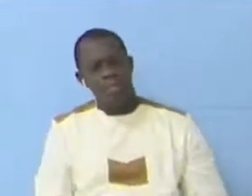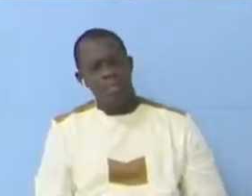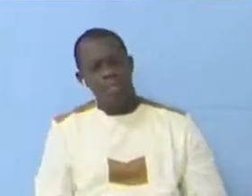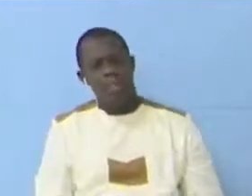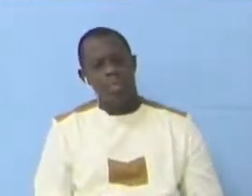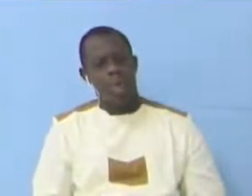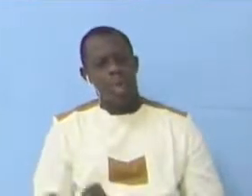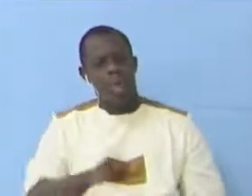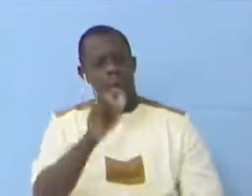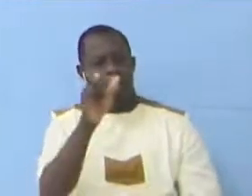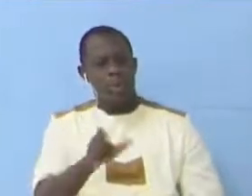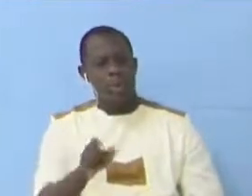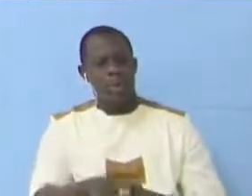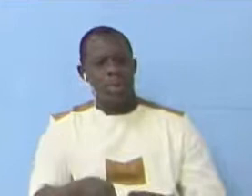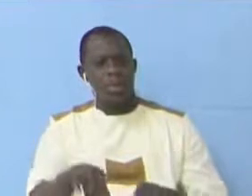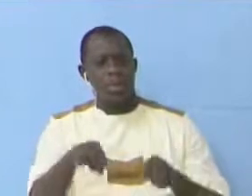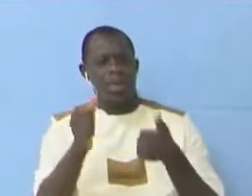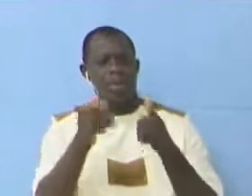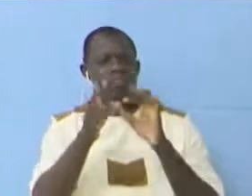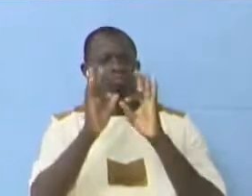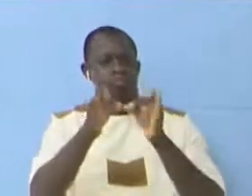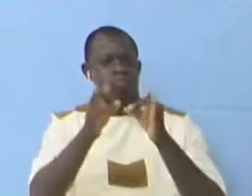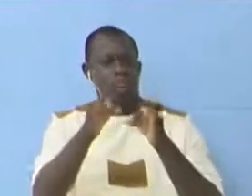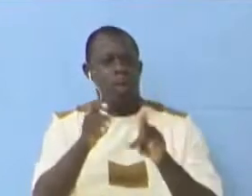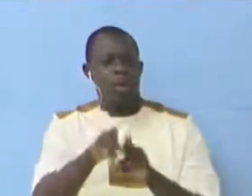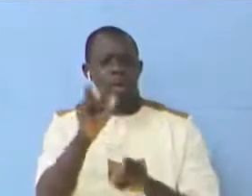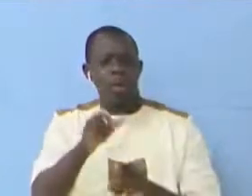was testifying. He was like being asked